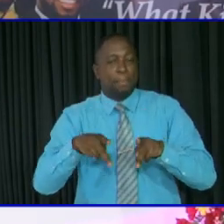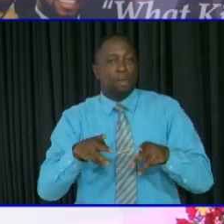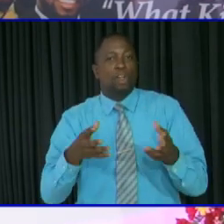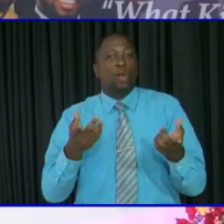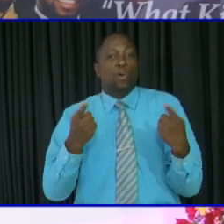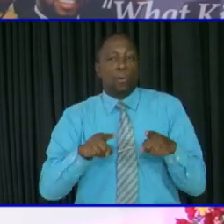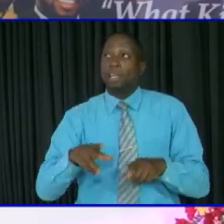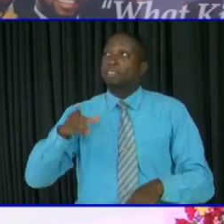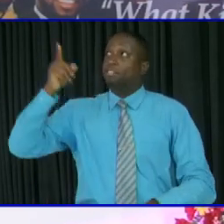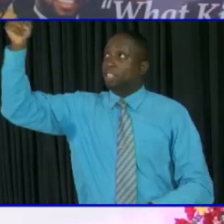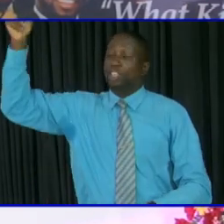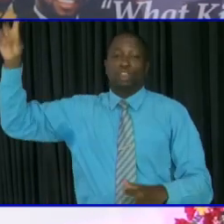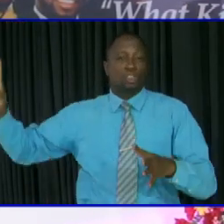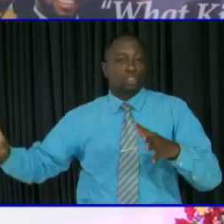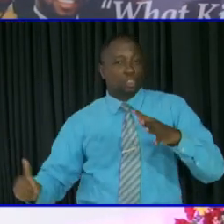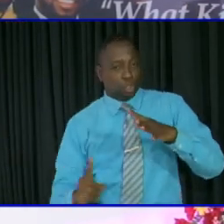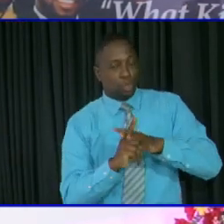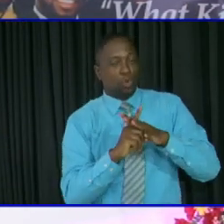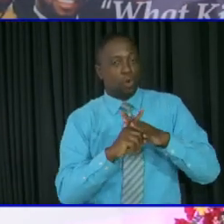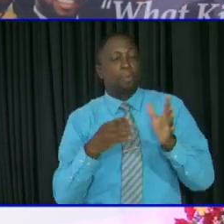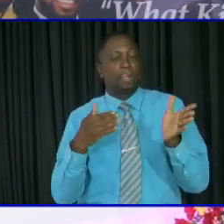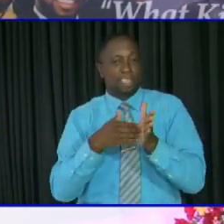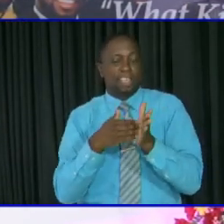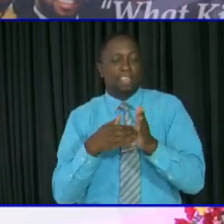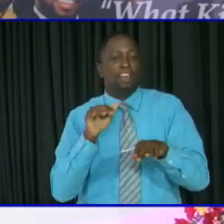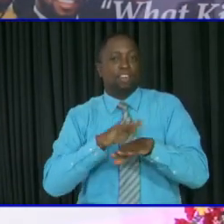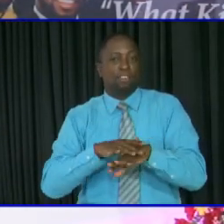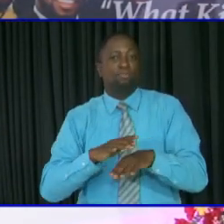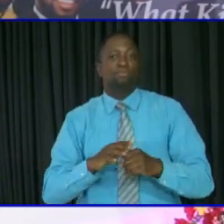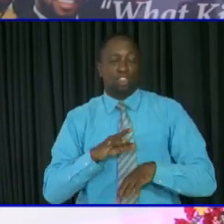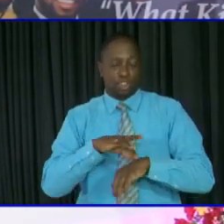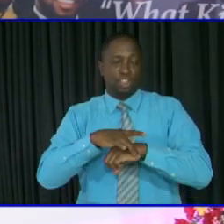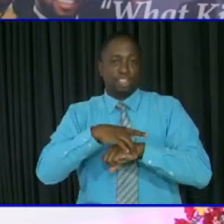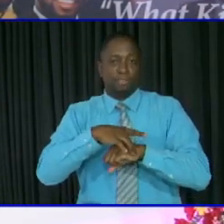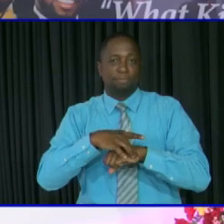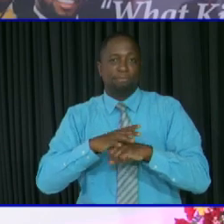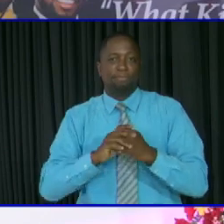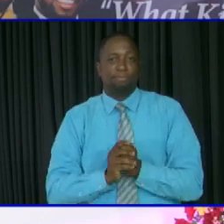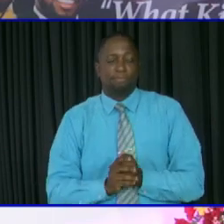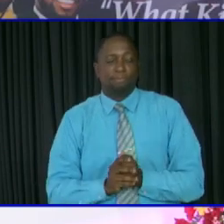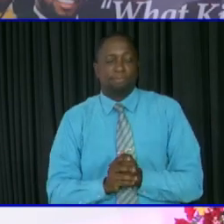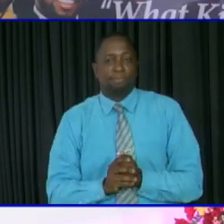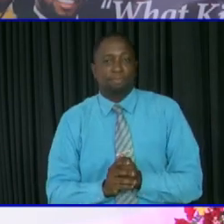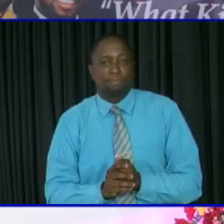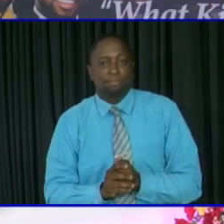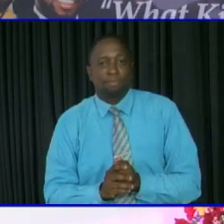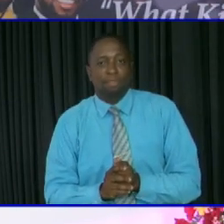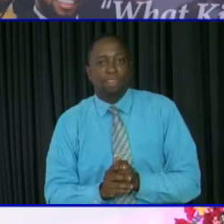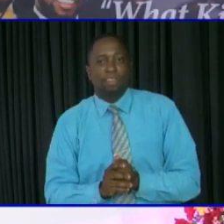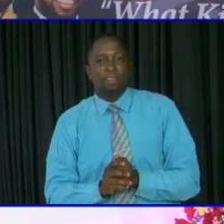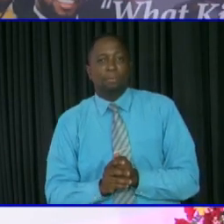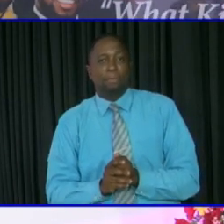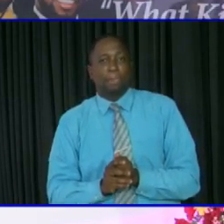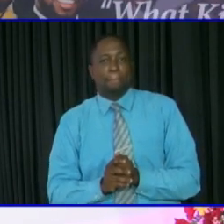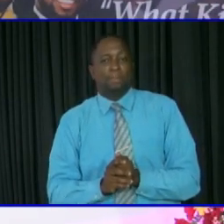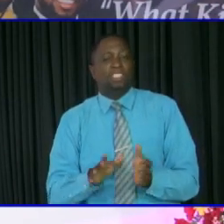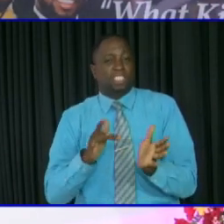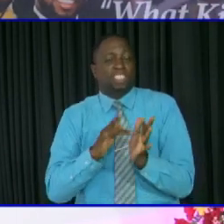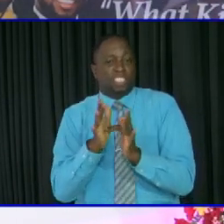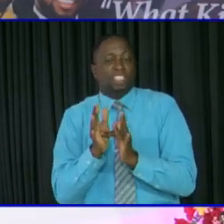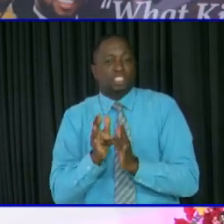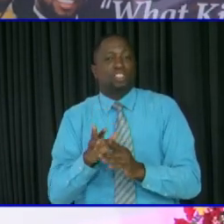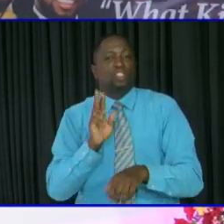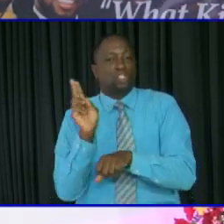set of people that is wise, and the other set of people, God forbid, will be otherwise.